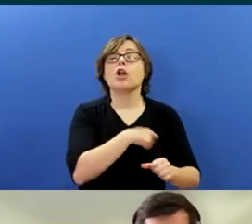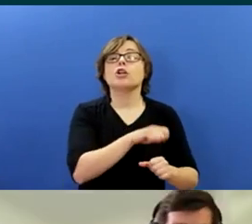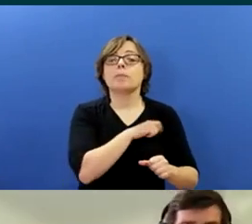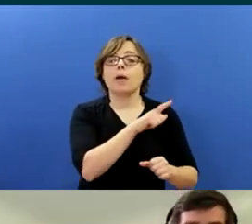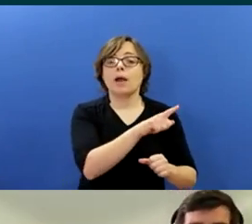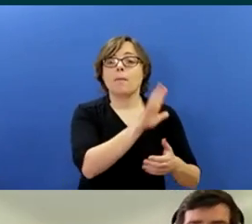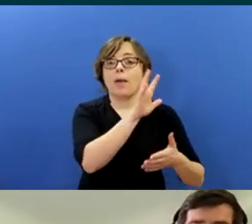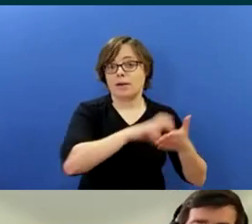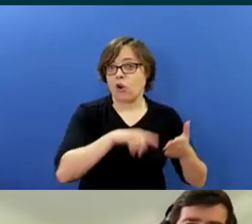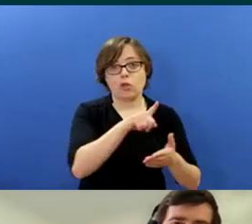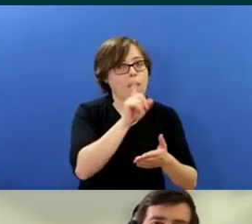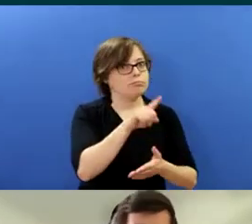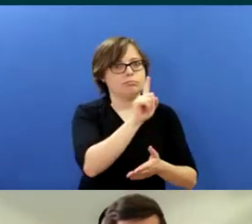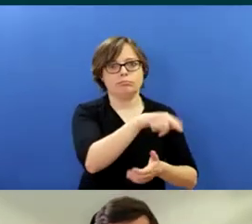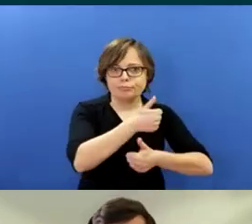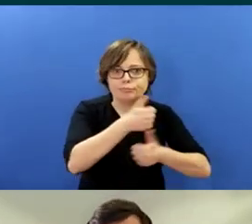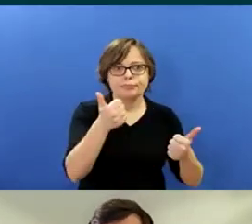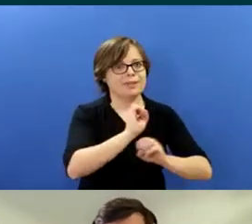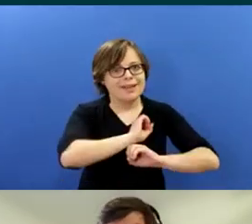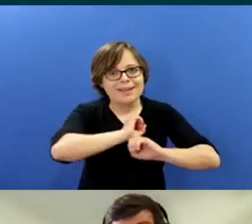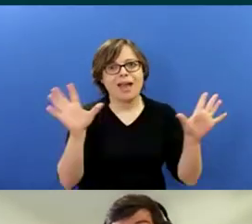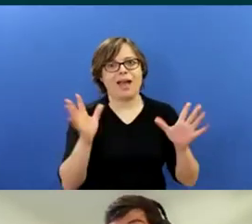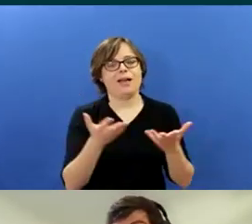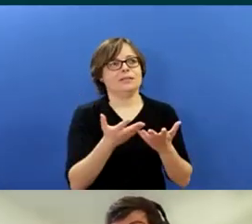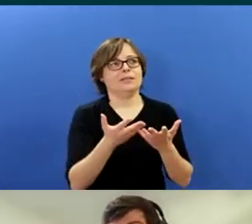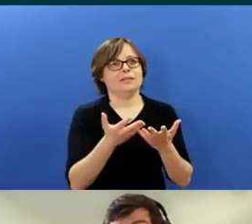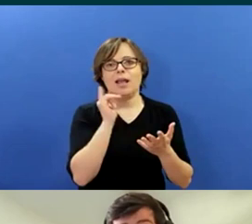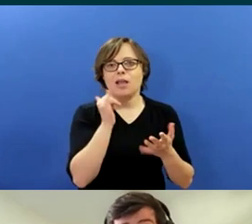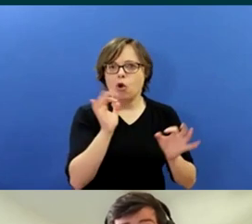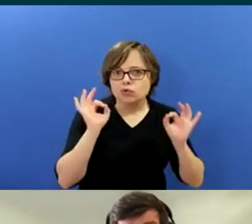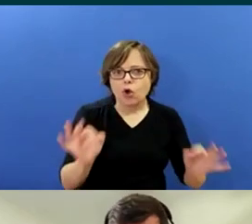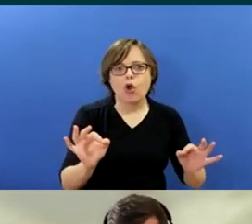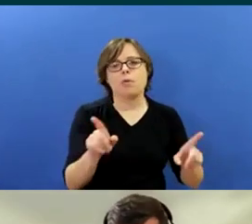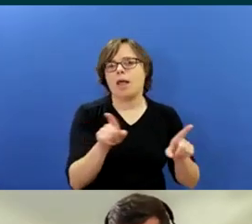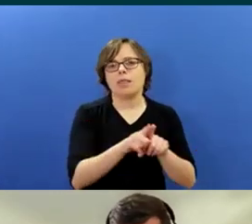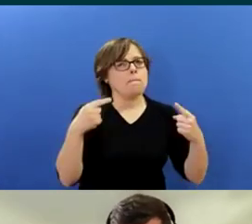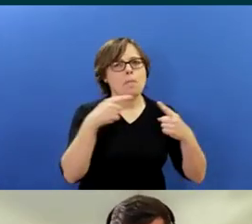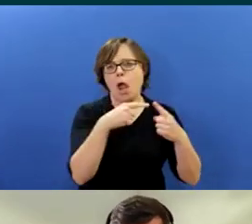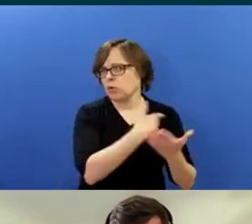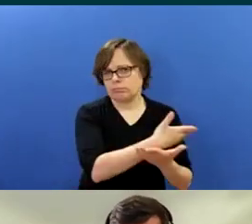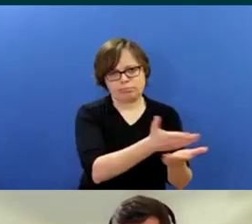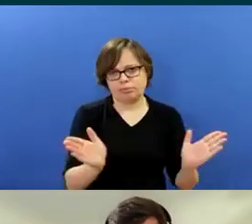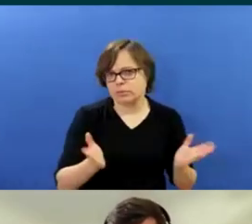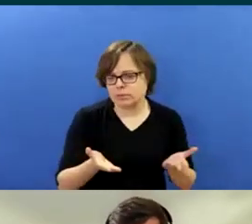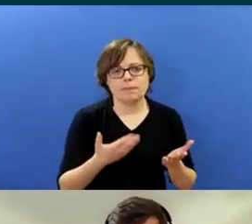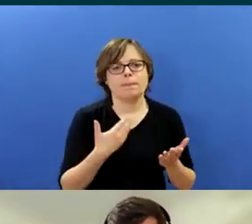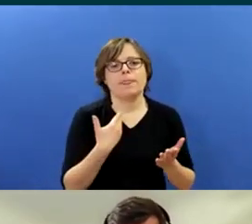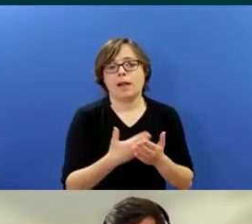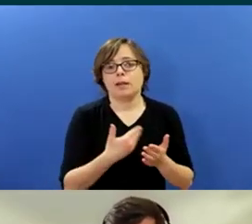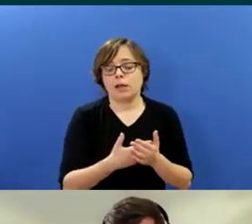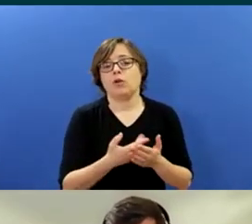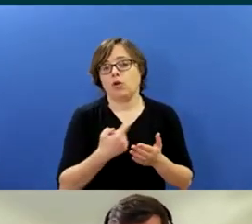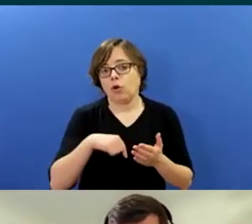digital participation. And it offers a wide range like surveys, simple surveys